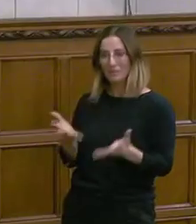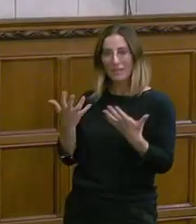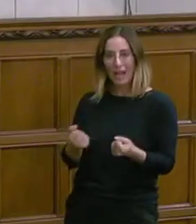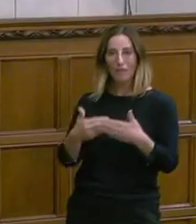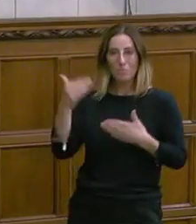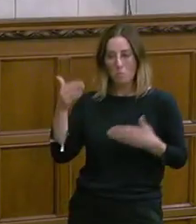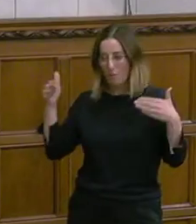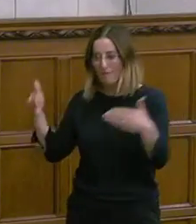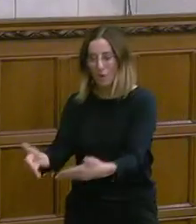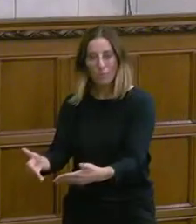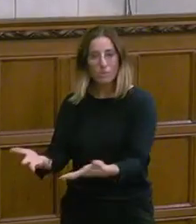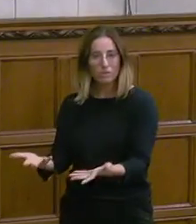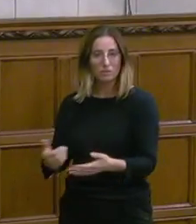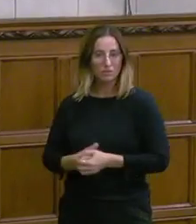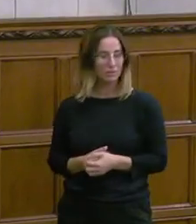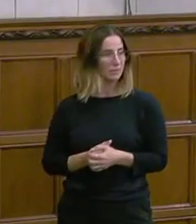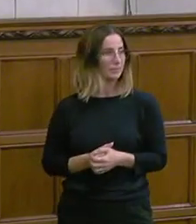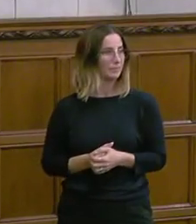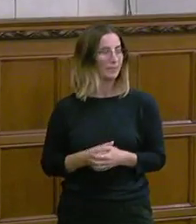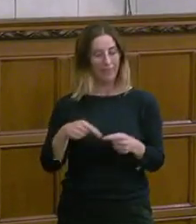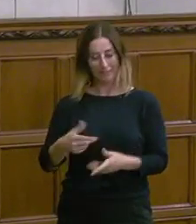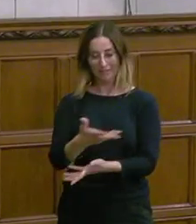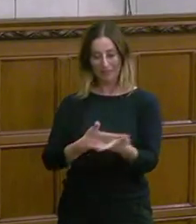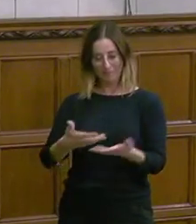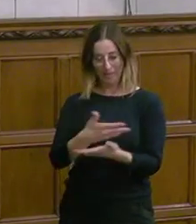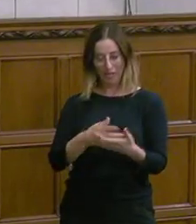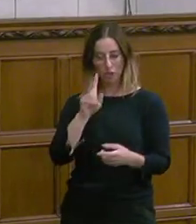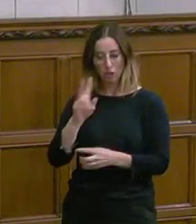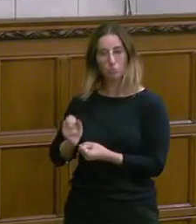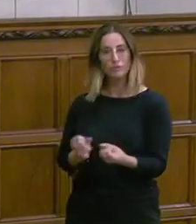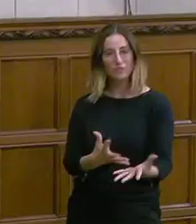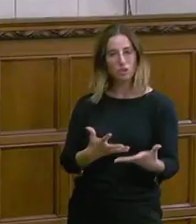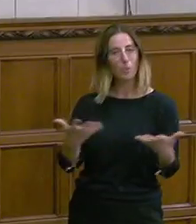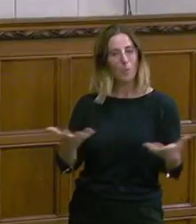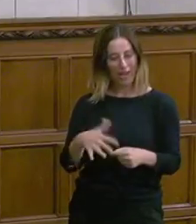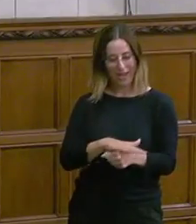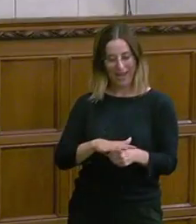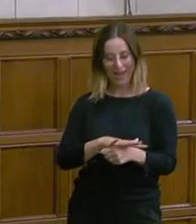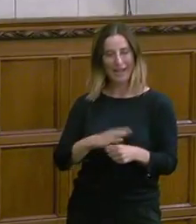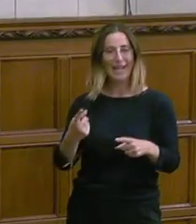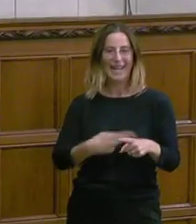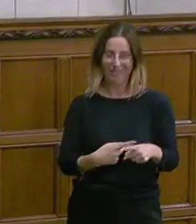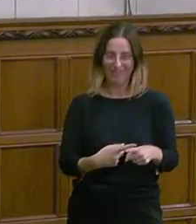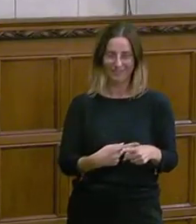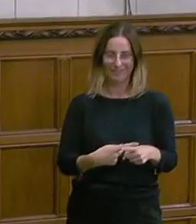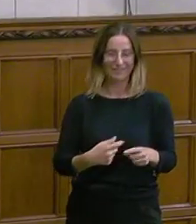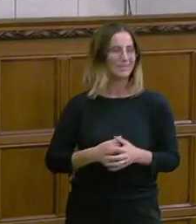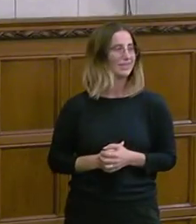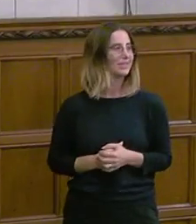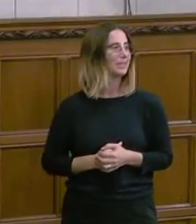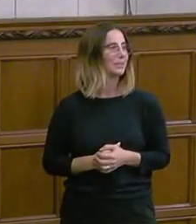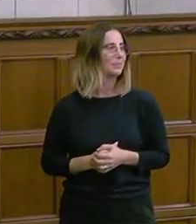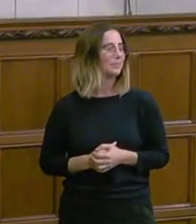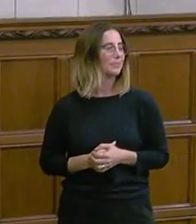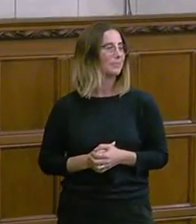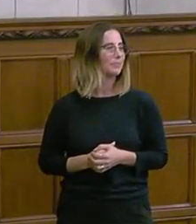Now, this debate has looked at the provisions for deaf children primarily in England, and with as my counterpart from Strangford